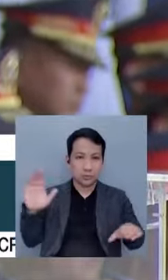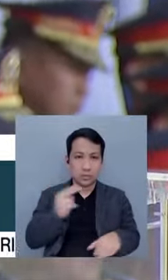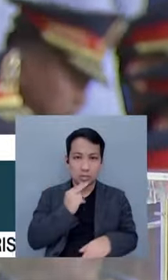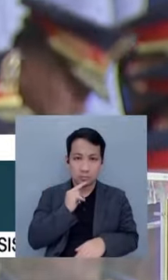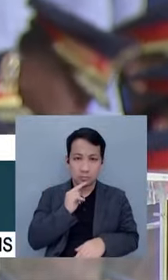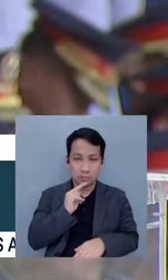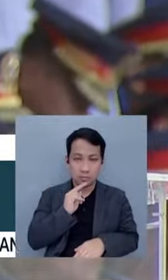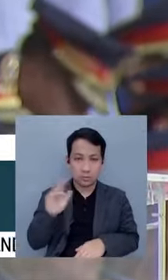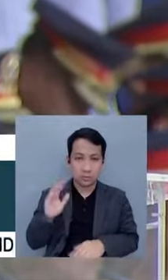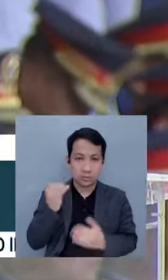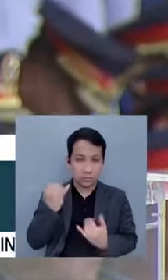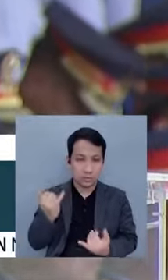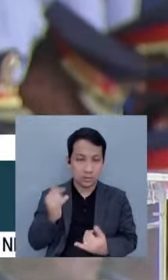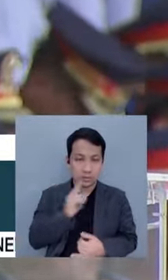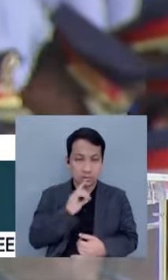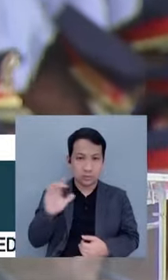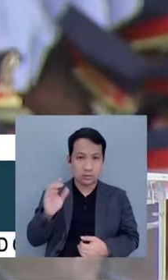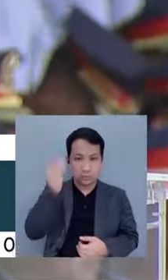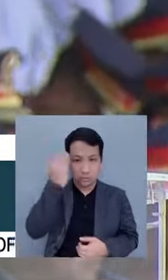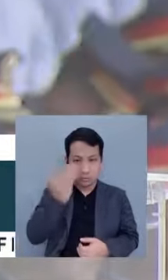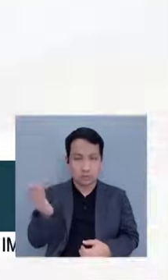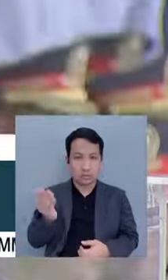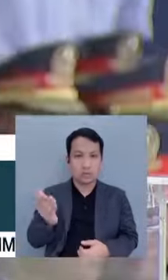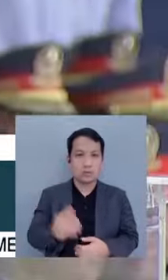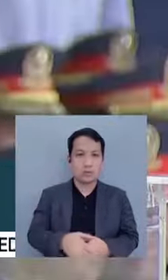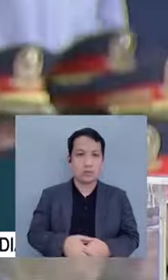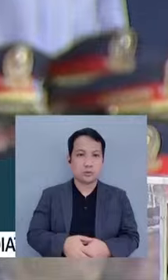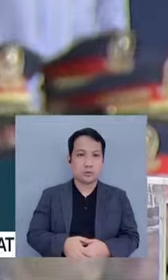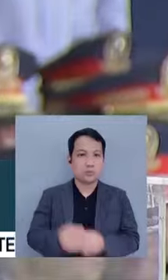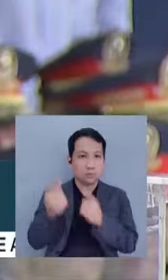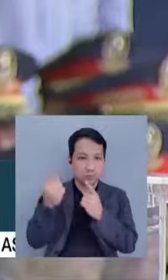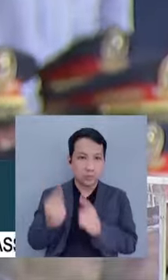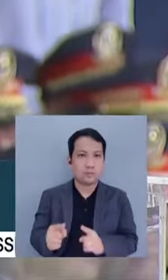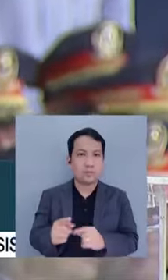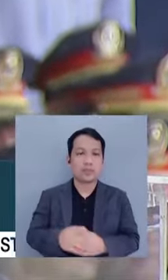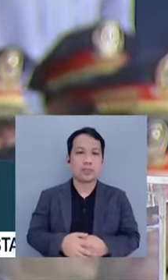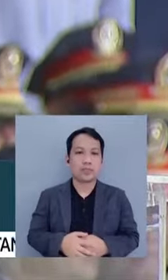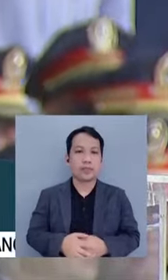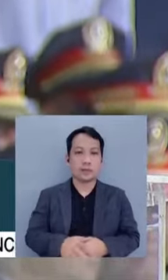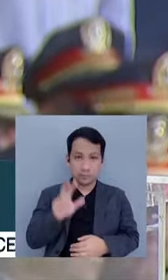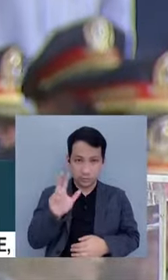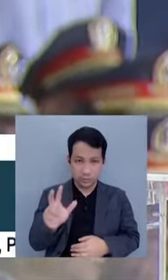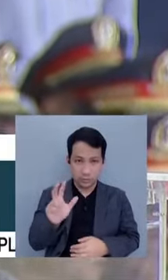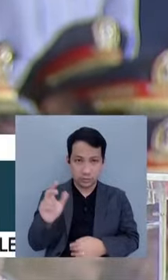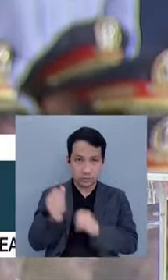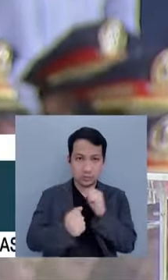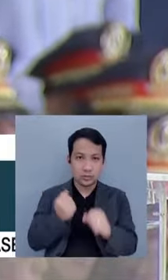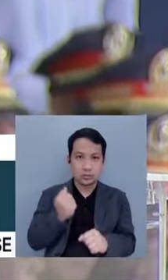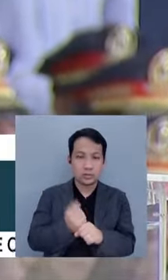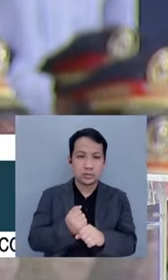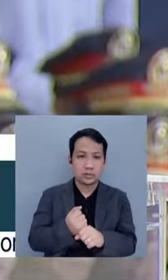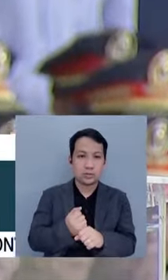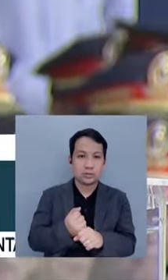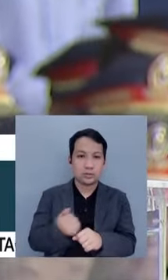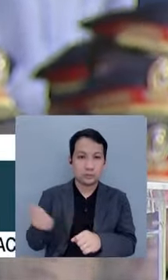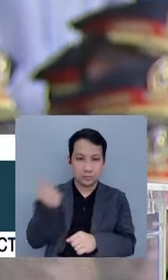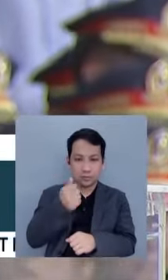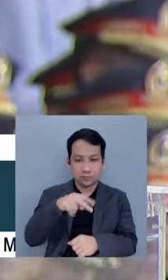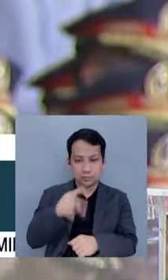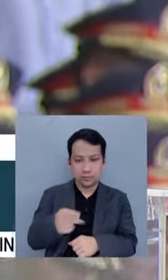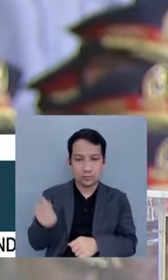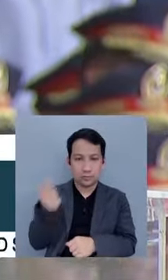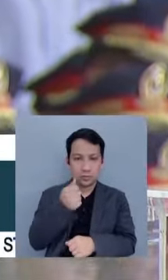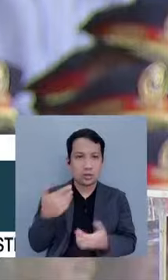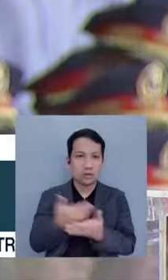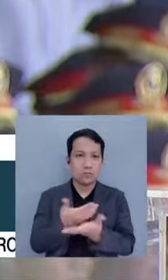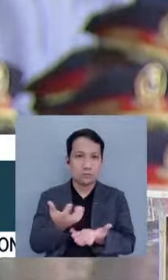inyong Excellency, Sir, matutupad po. As the 30th Chief of the Philippine National Police, it is my intention to